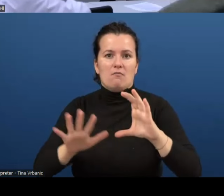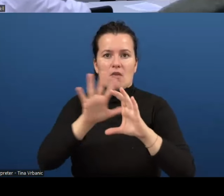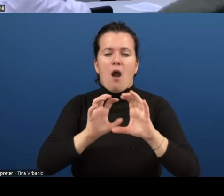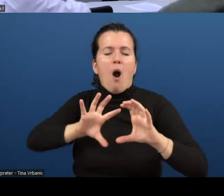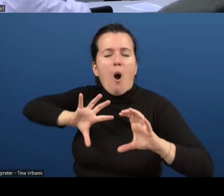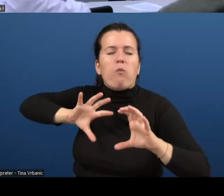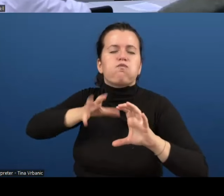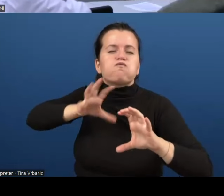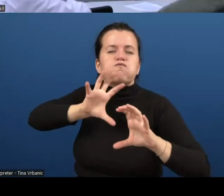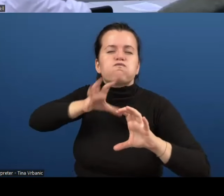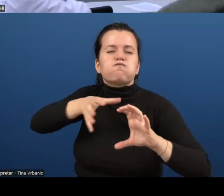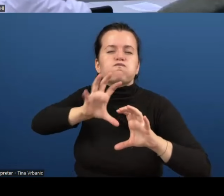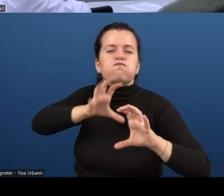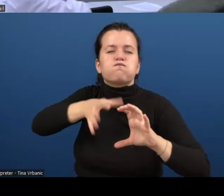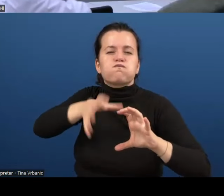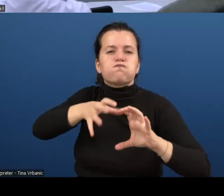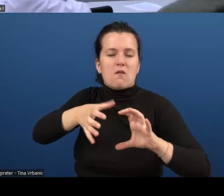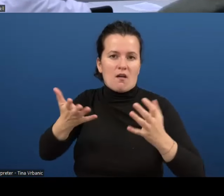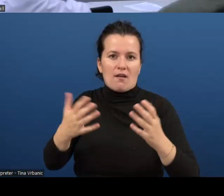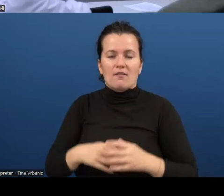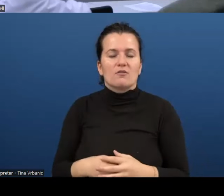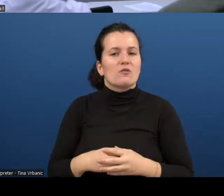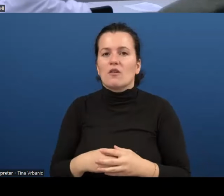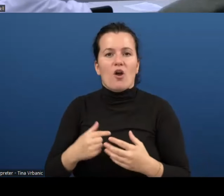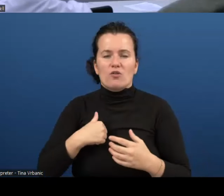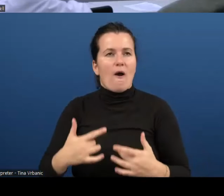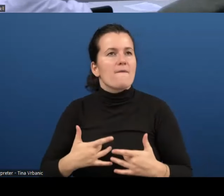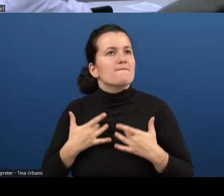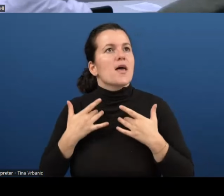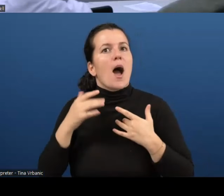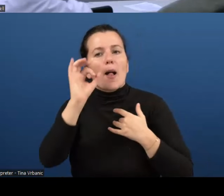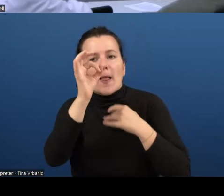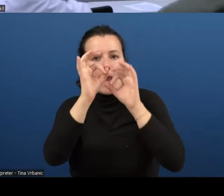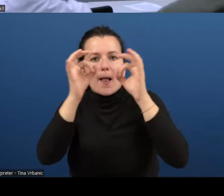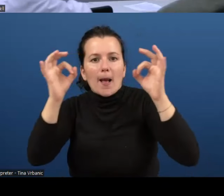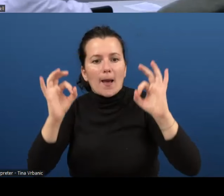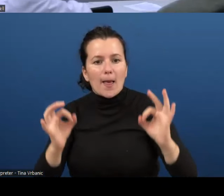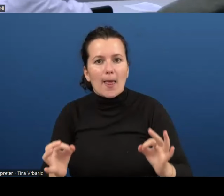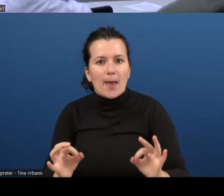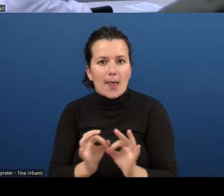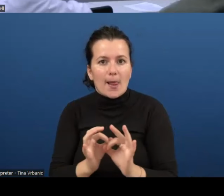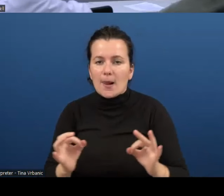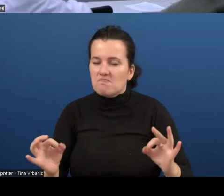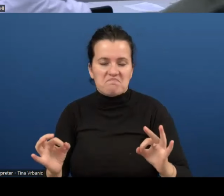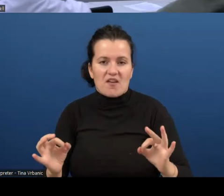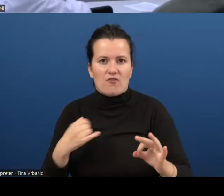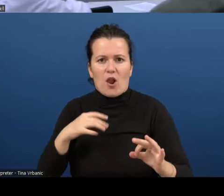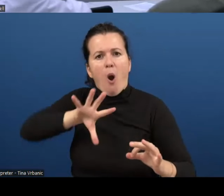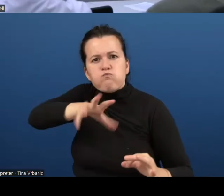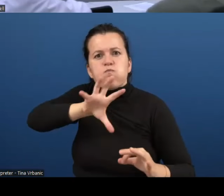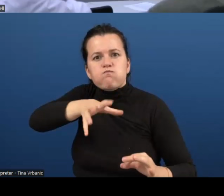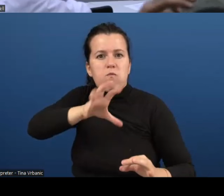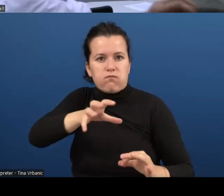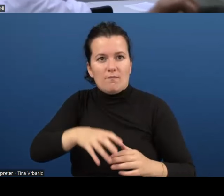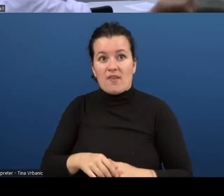the back, but it certainly will not feel like a square. If you want to present